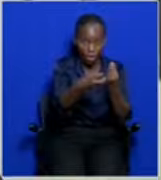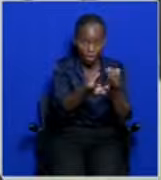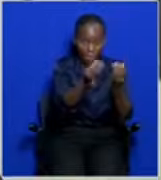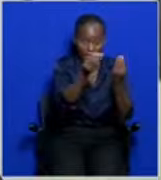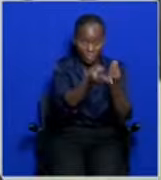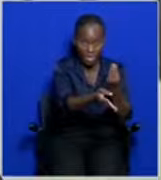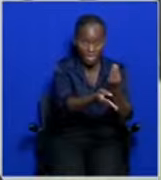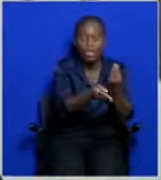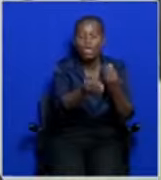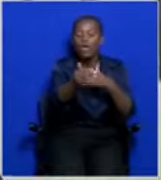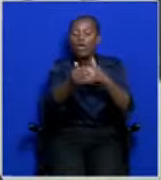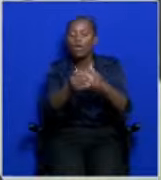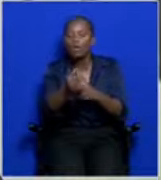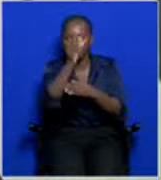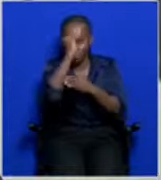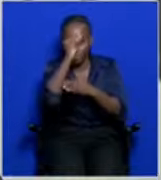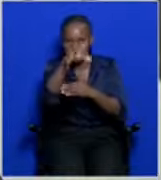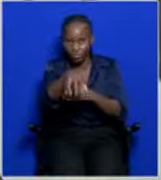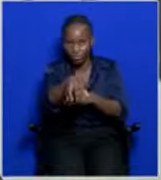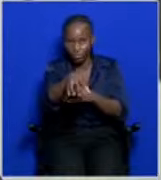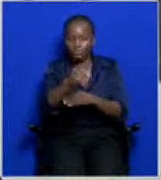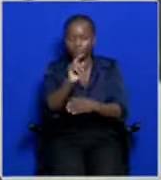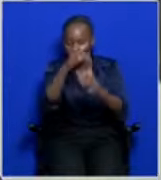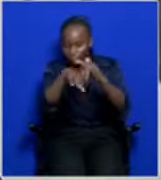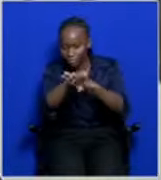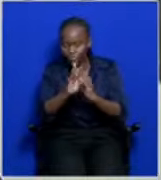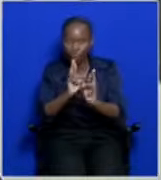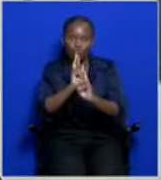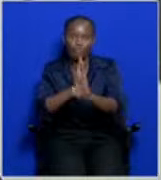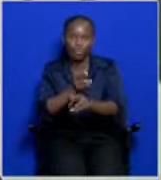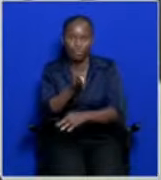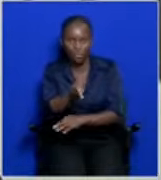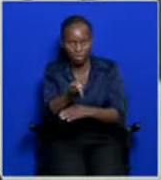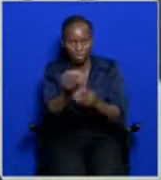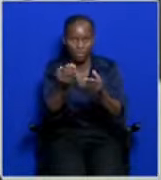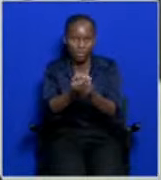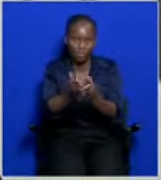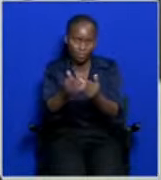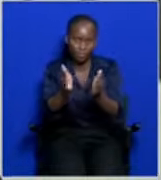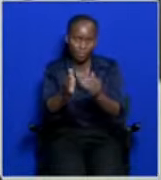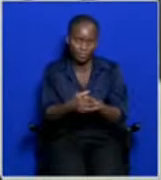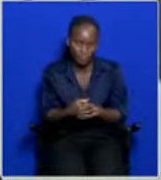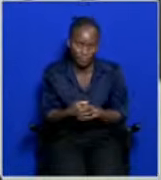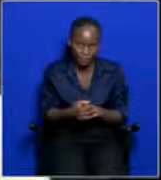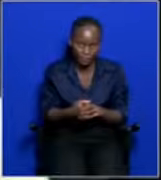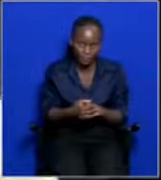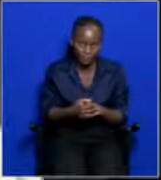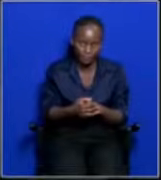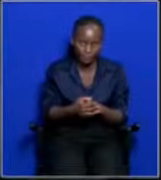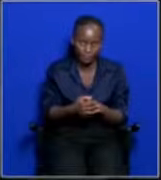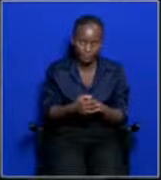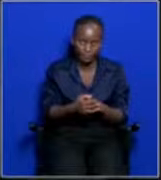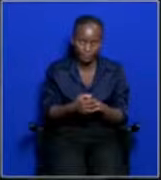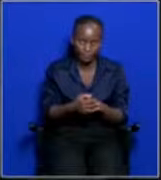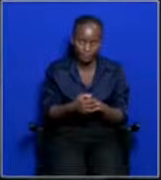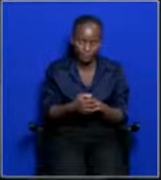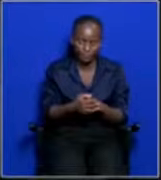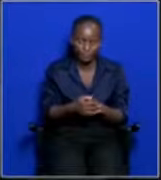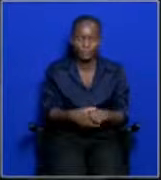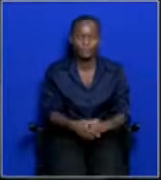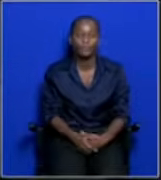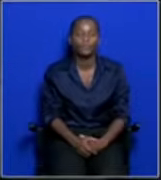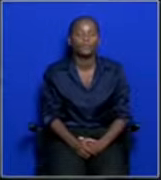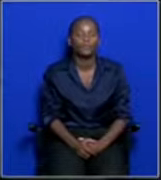the relevant police station must be used. Okay, so is your answer that